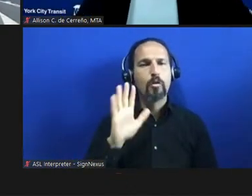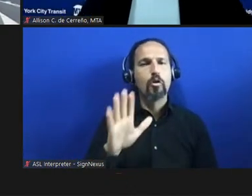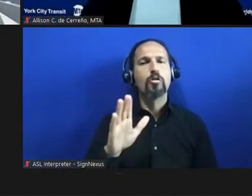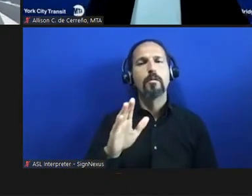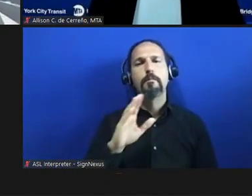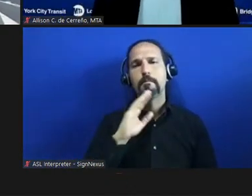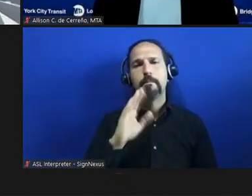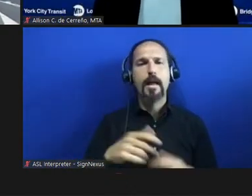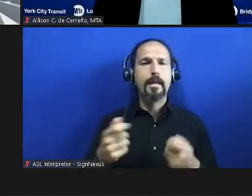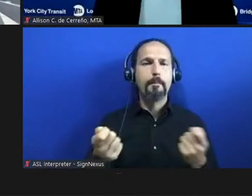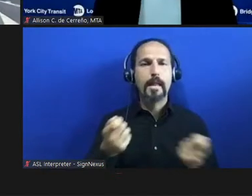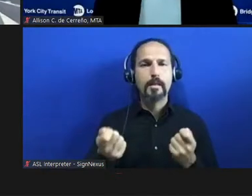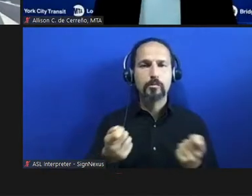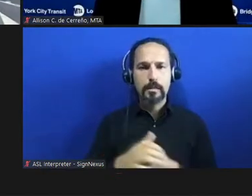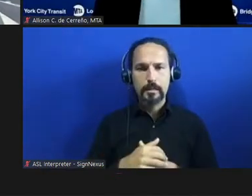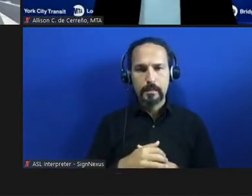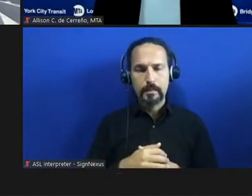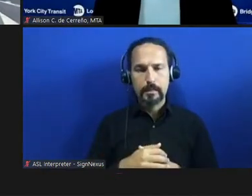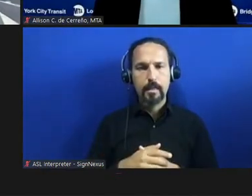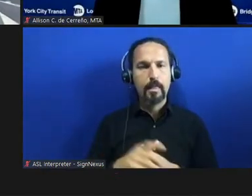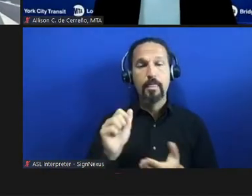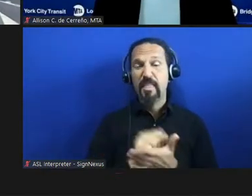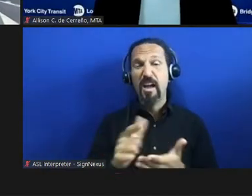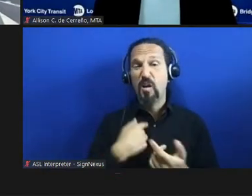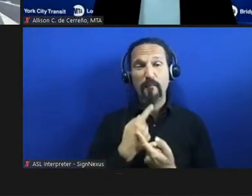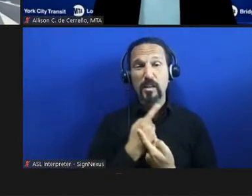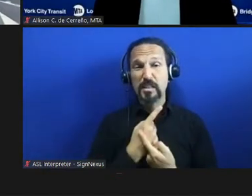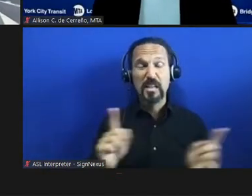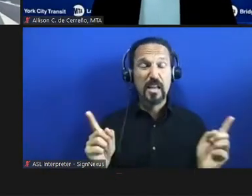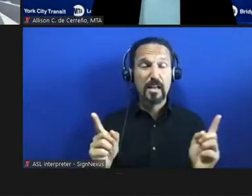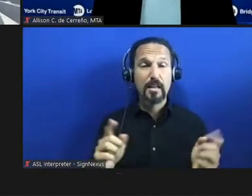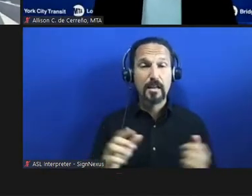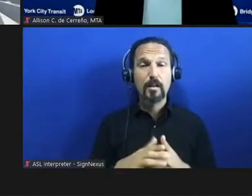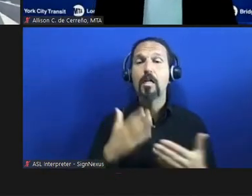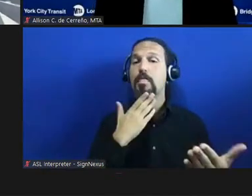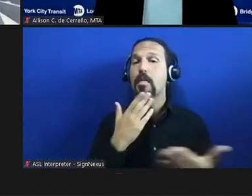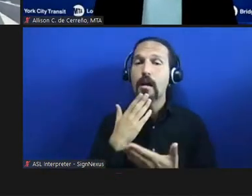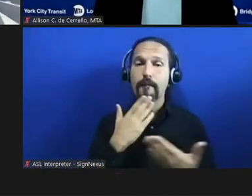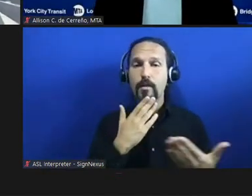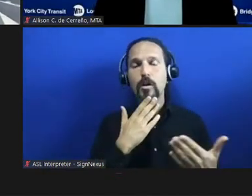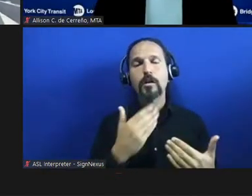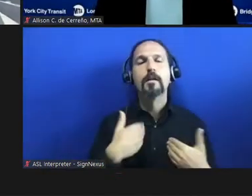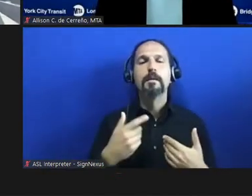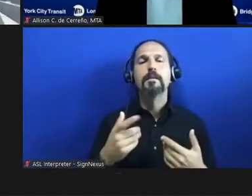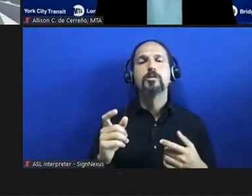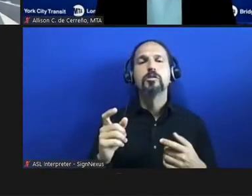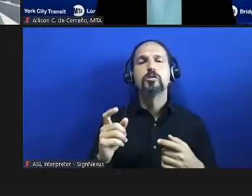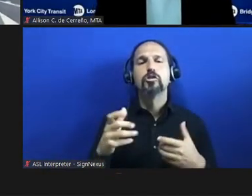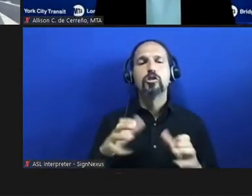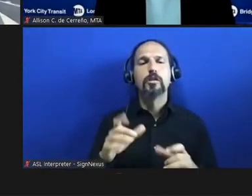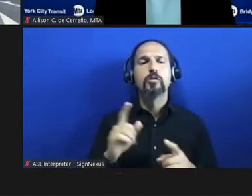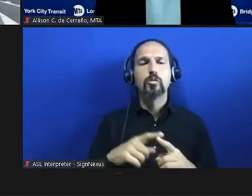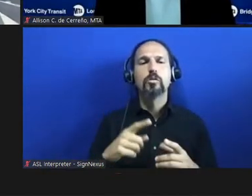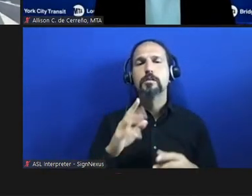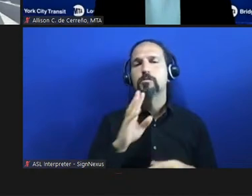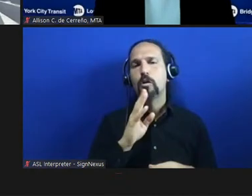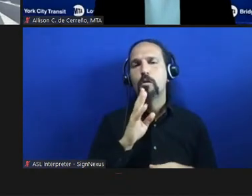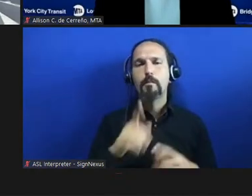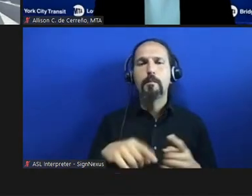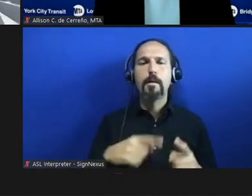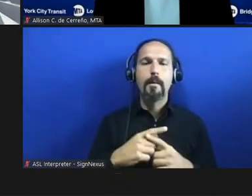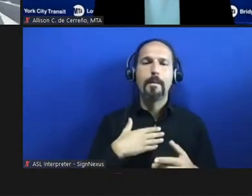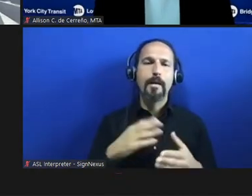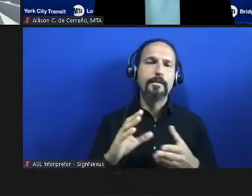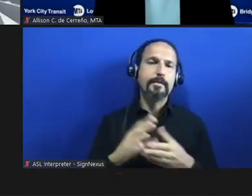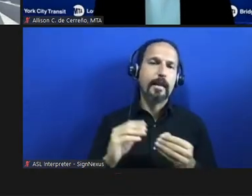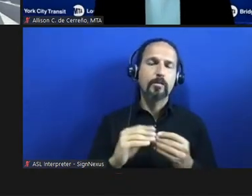management that's all I have to say thank you for giving me a chance to speak out my testimony